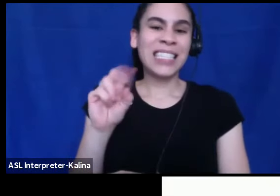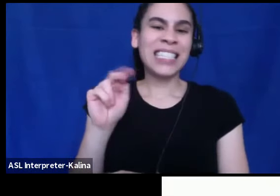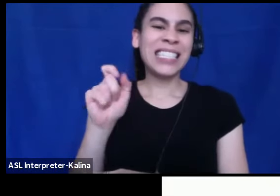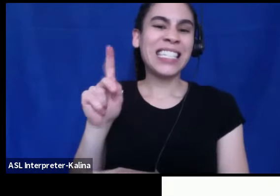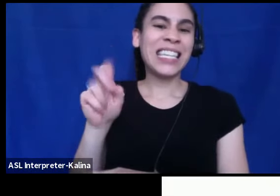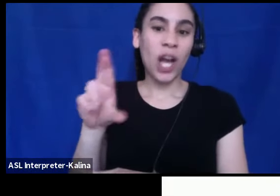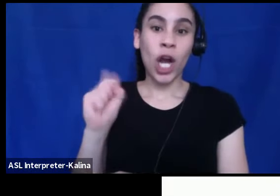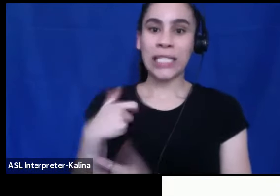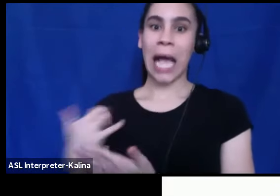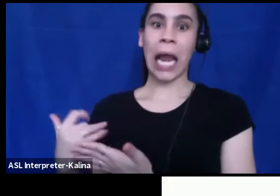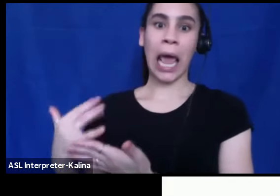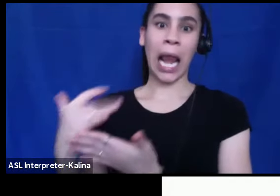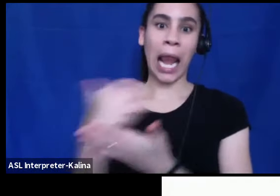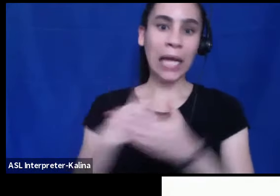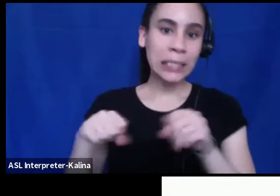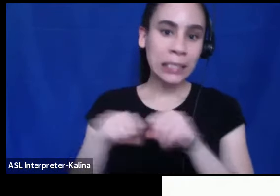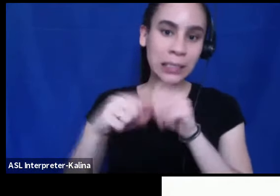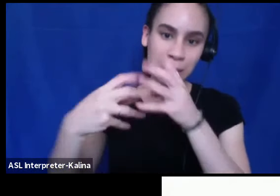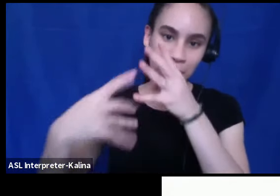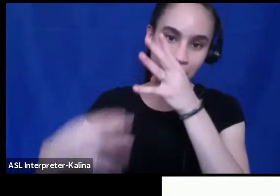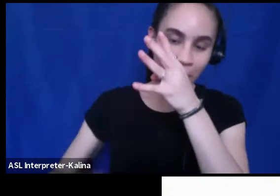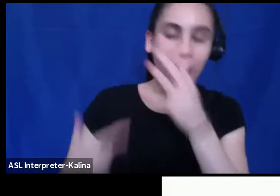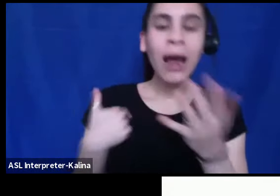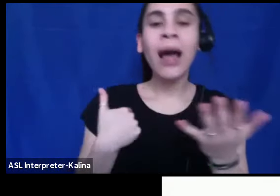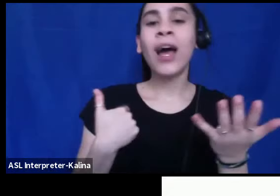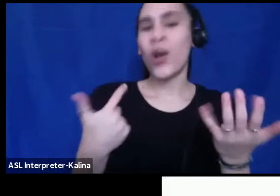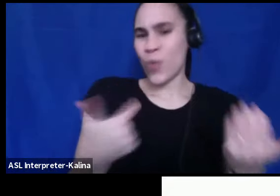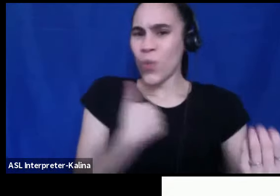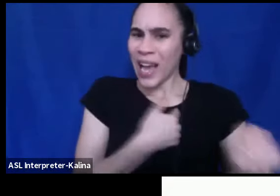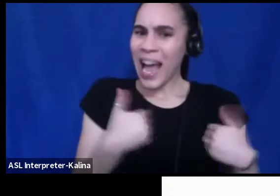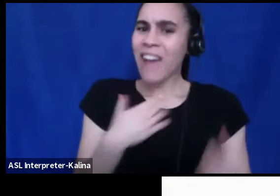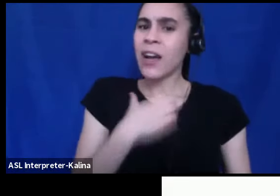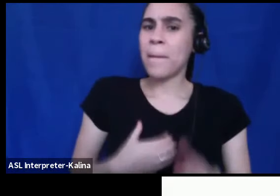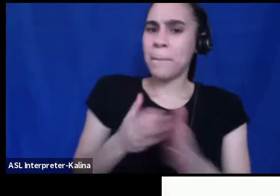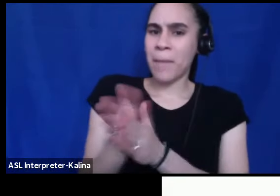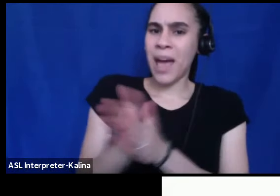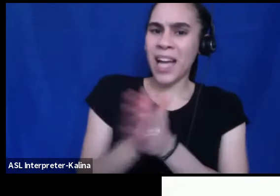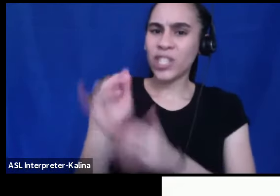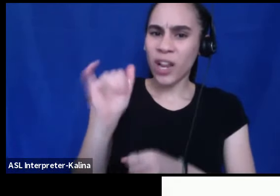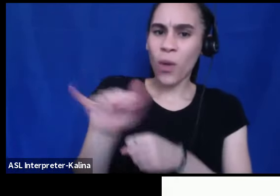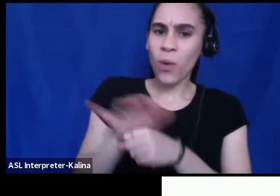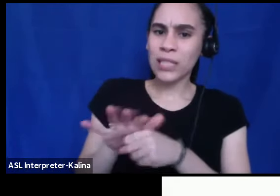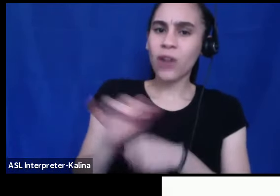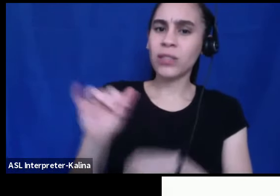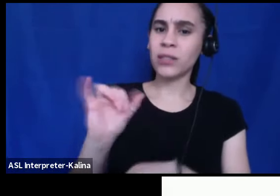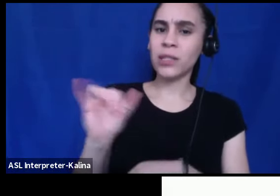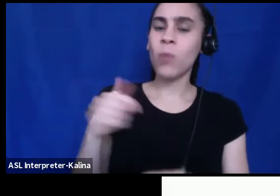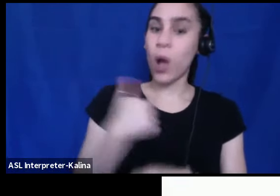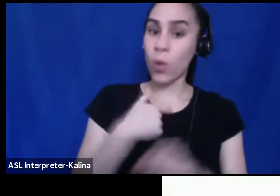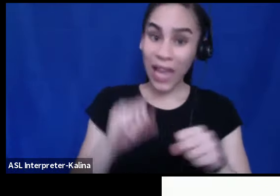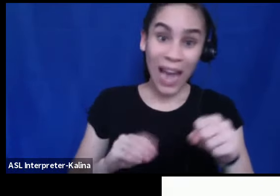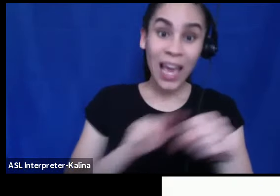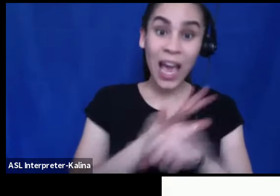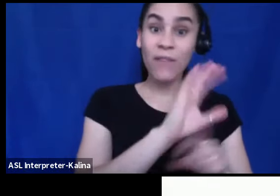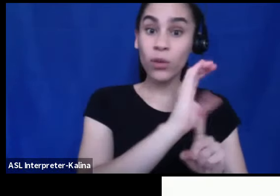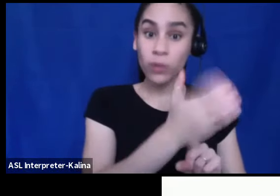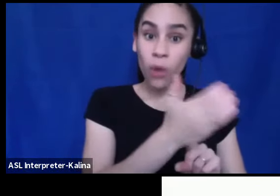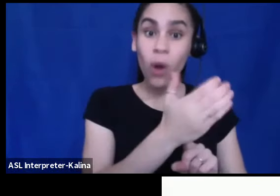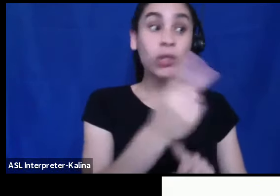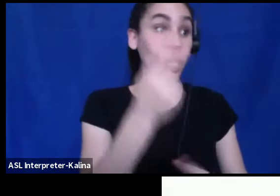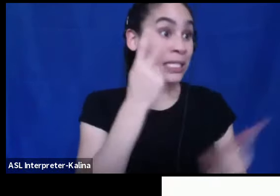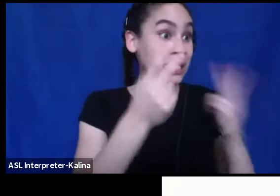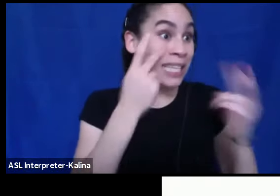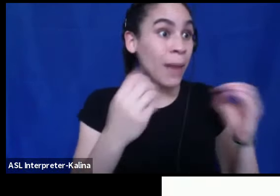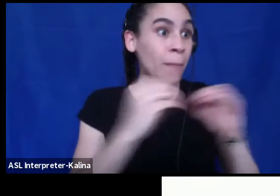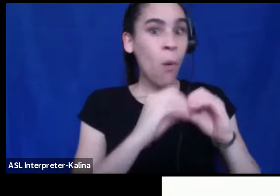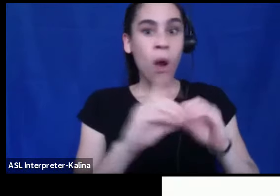sneakers. We have passions in those areas too. So when we can influence culture and start to show disability in those